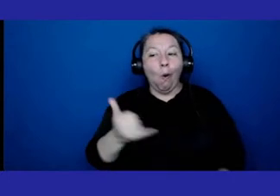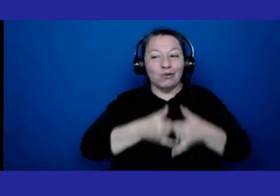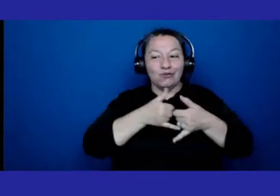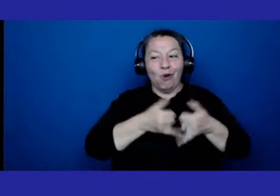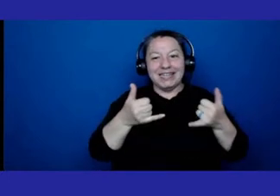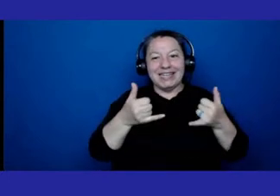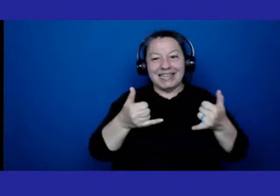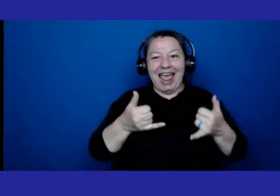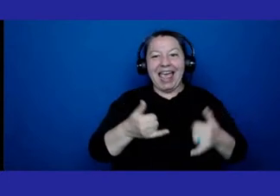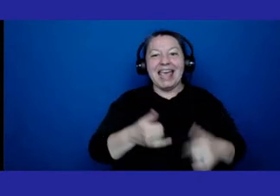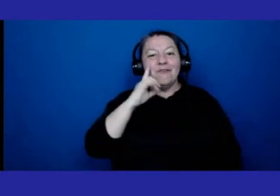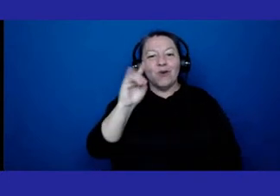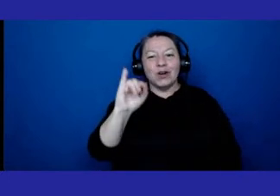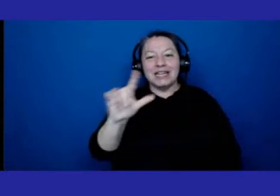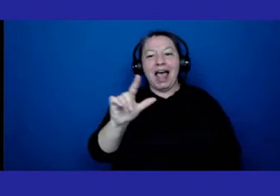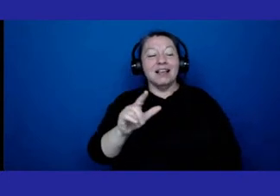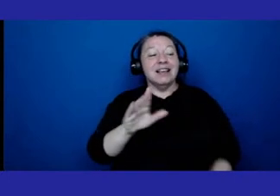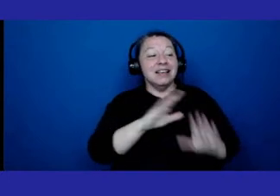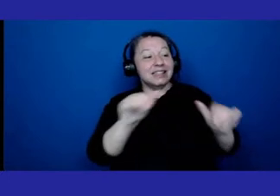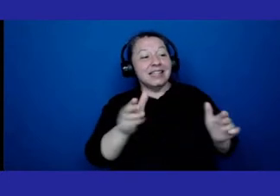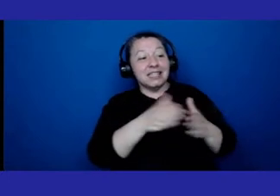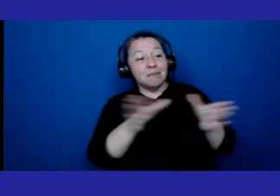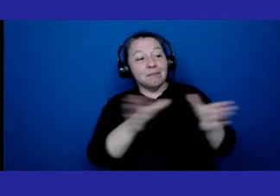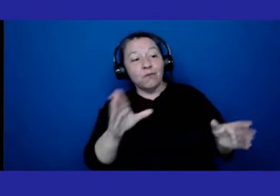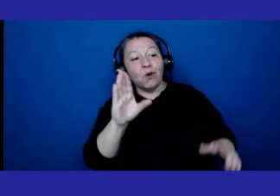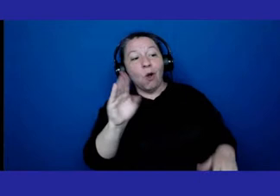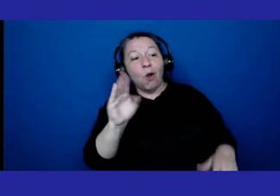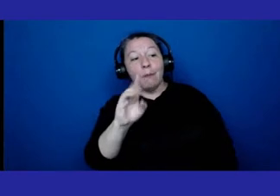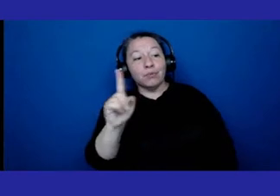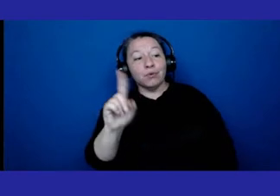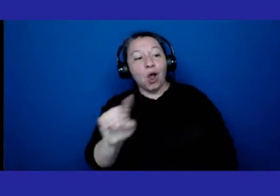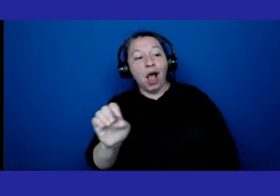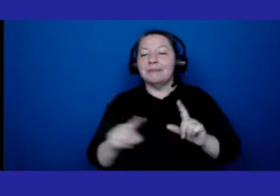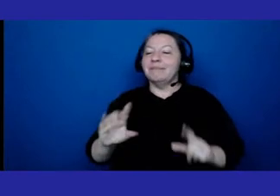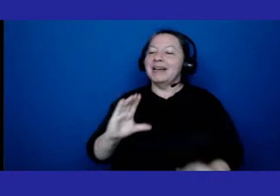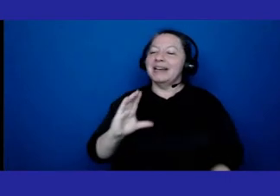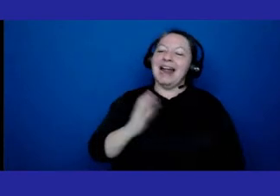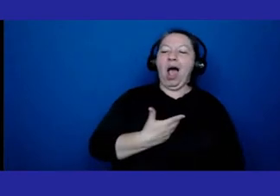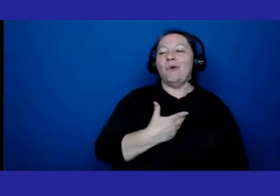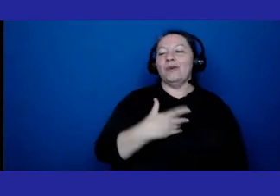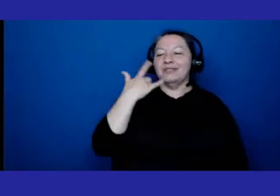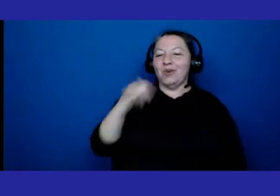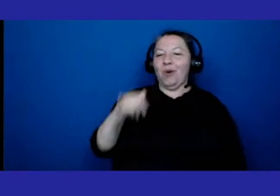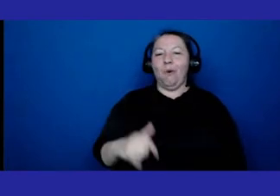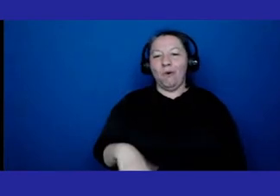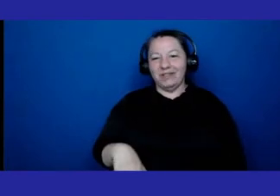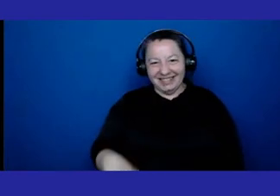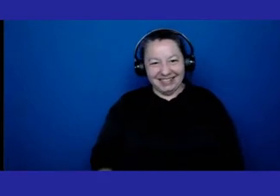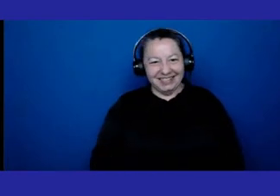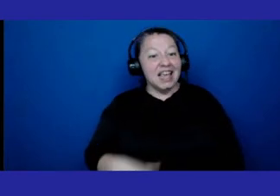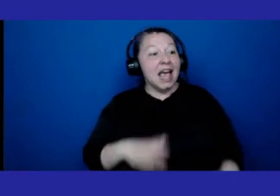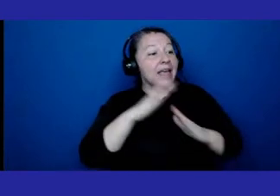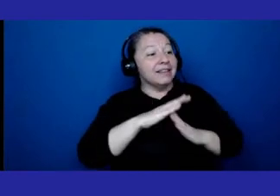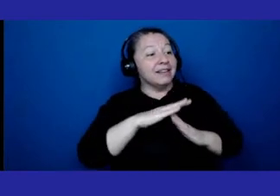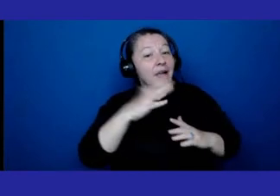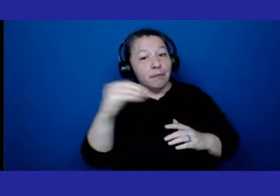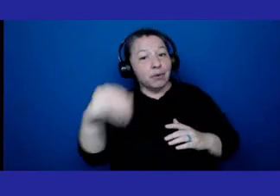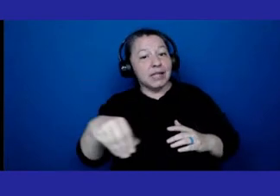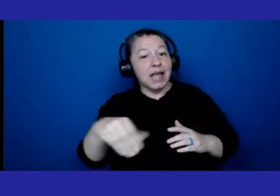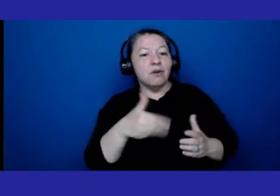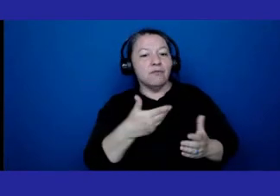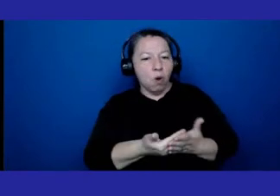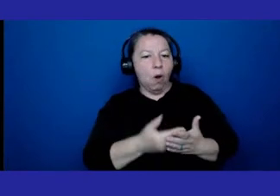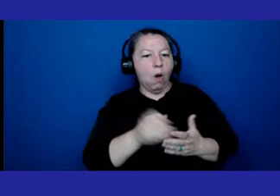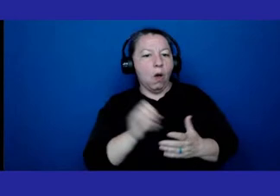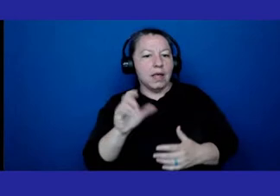as a whole is bronze, but South Brooklyn Health is gold. And gold meaning they're in the top 5% of all Epic users across the